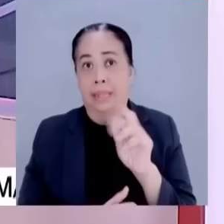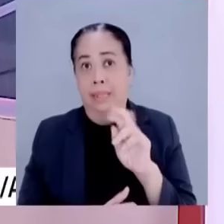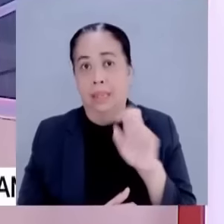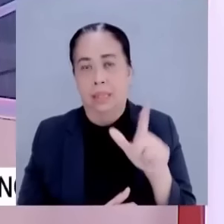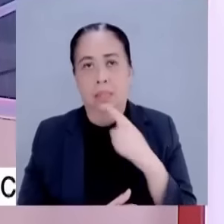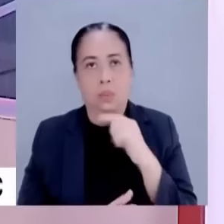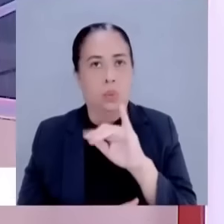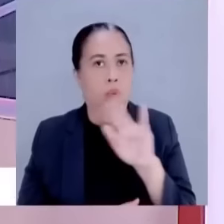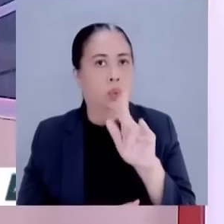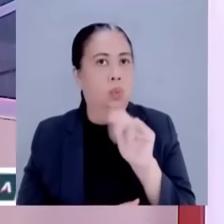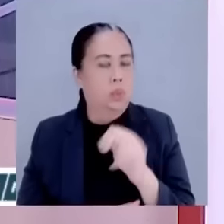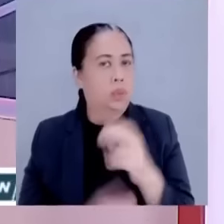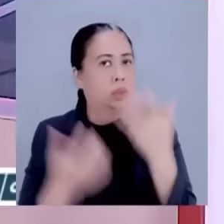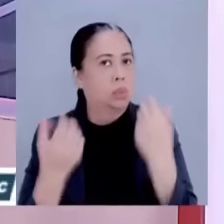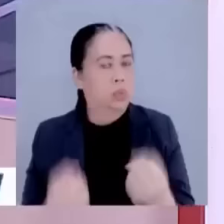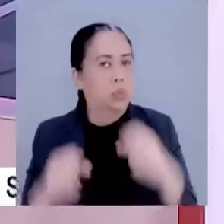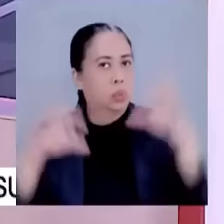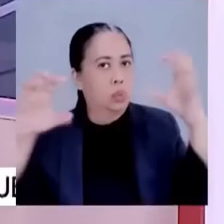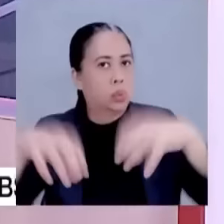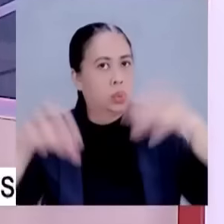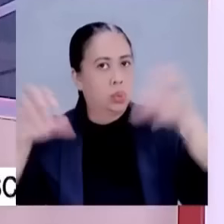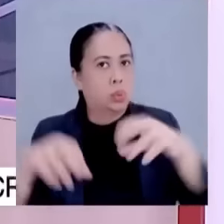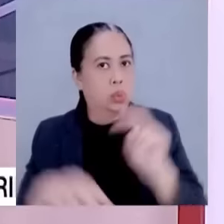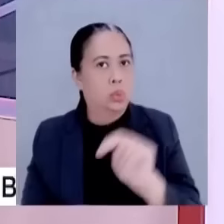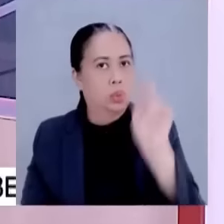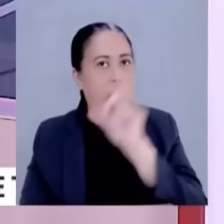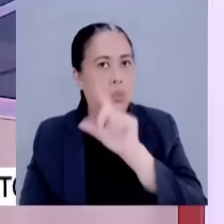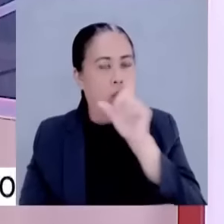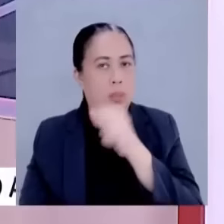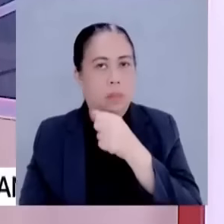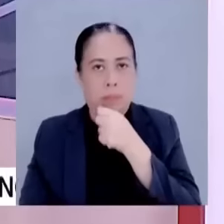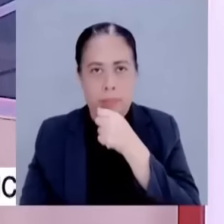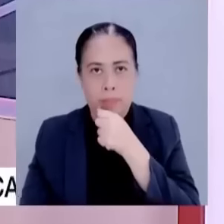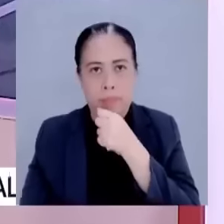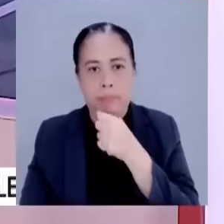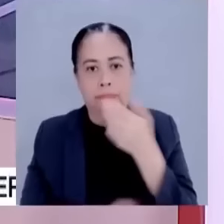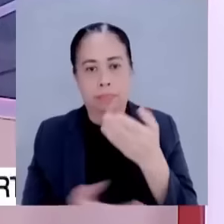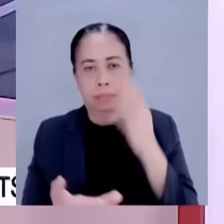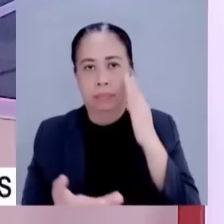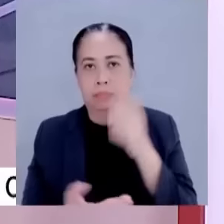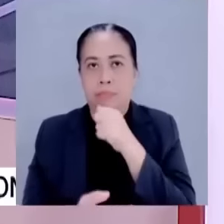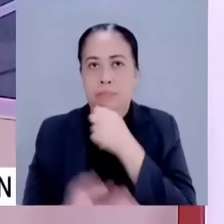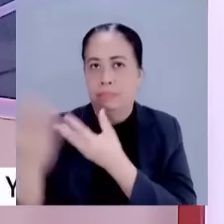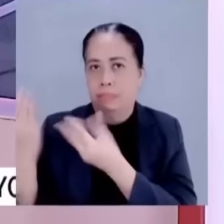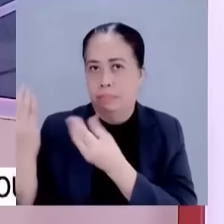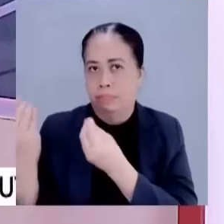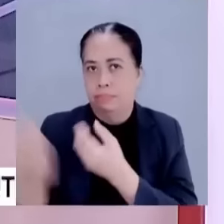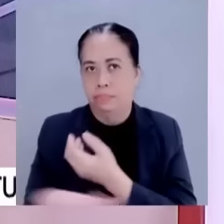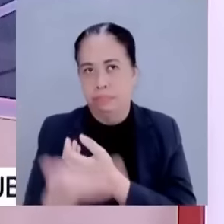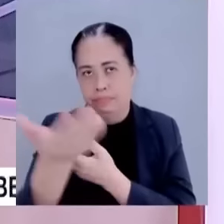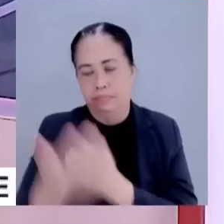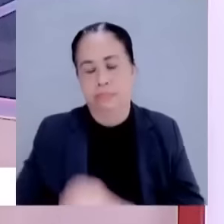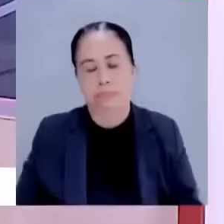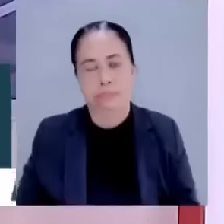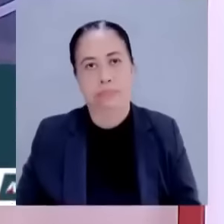bringing heavy rains to northern Luzon. Our correspondent PJ Cabanos now joins us with the latest from there. PJ, go ahead.